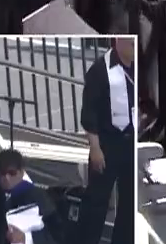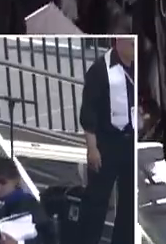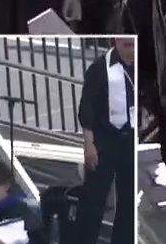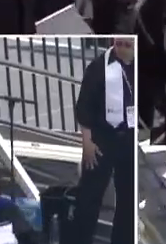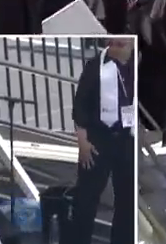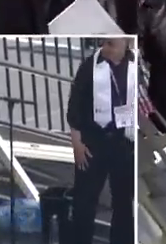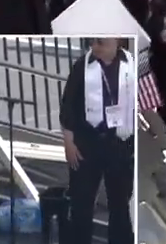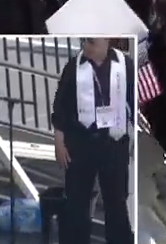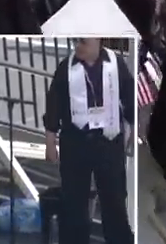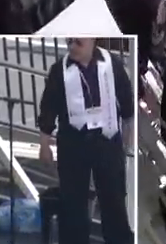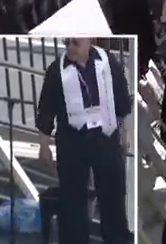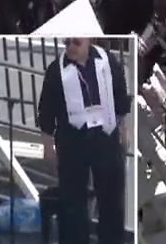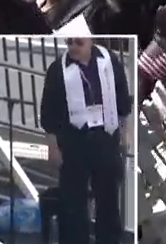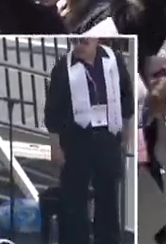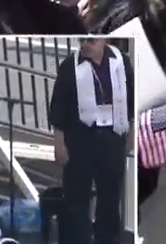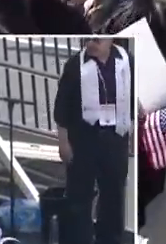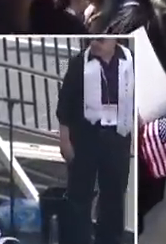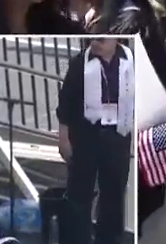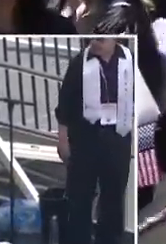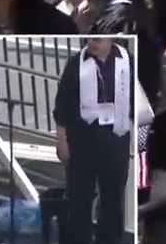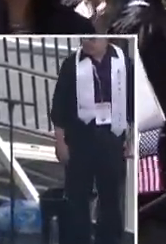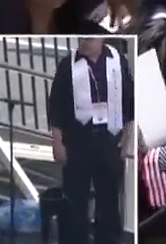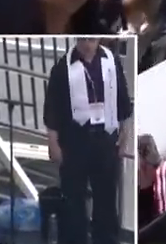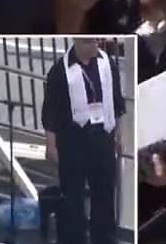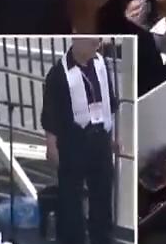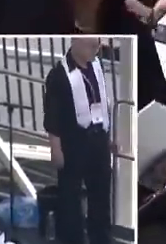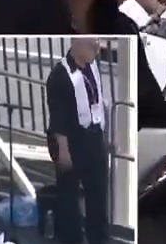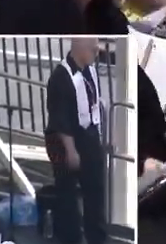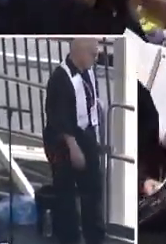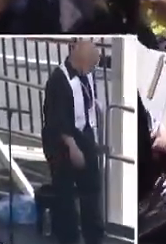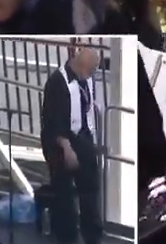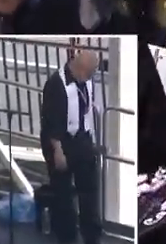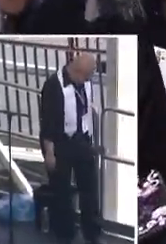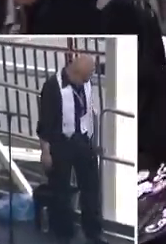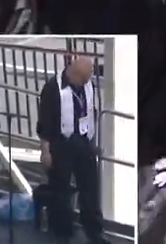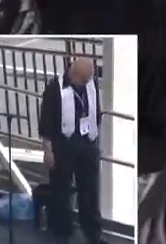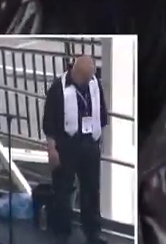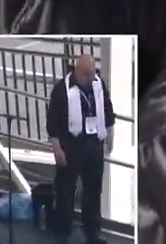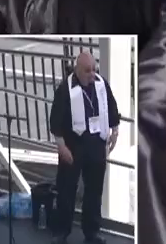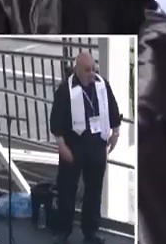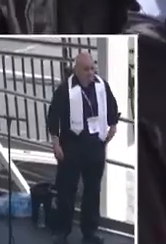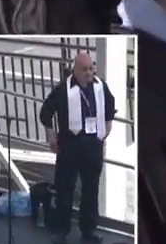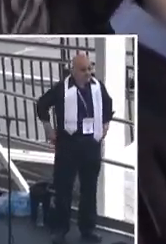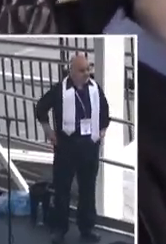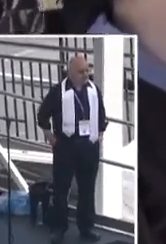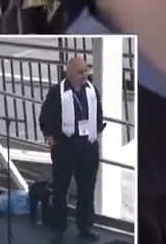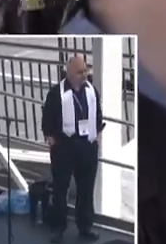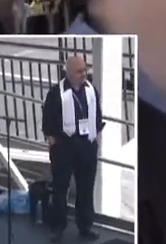Thank you.